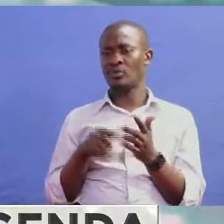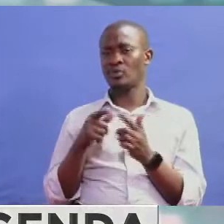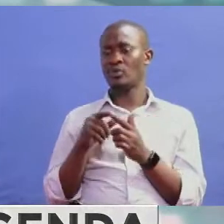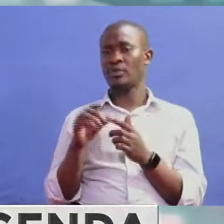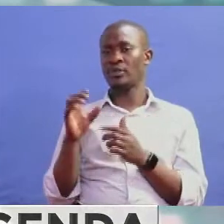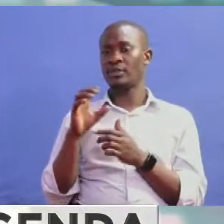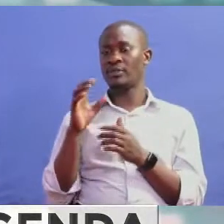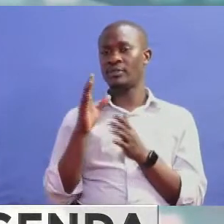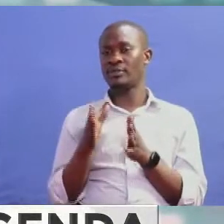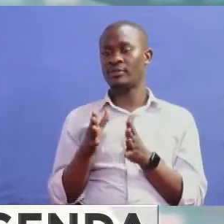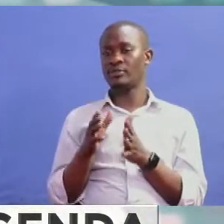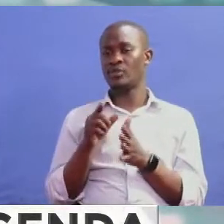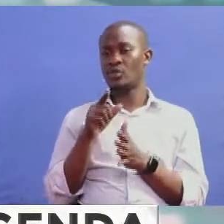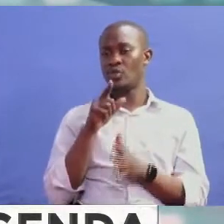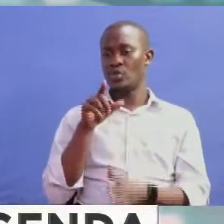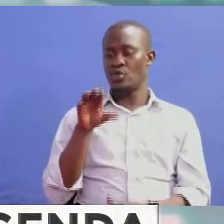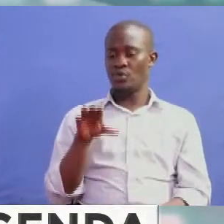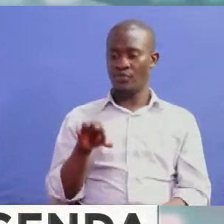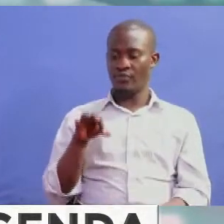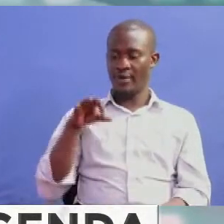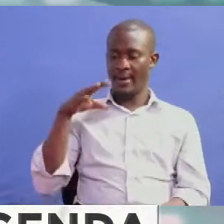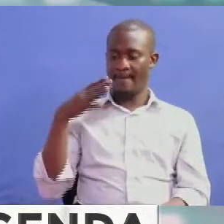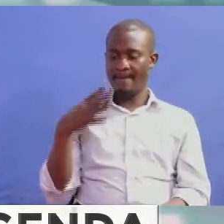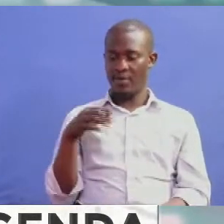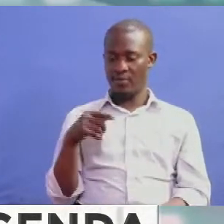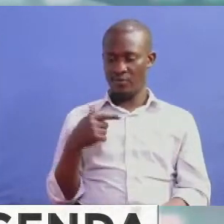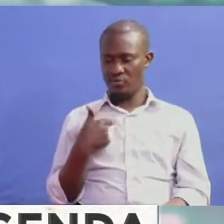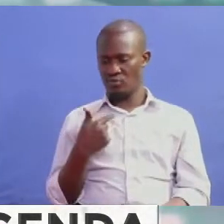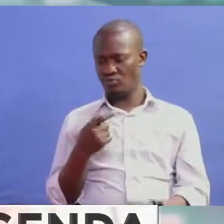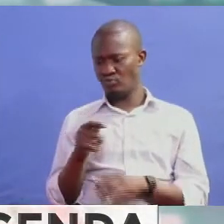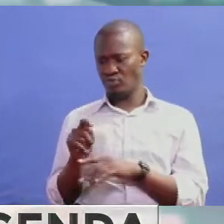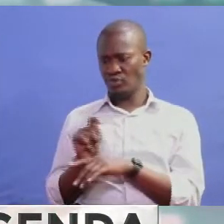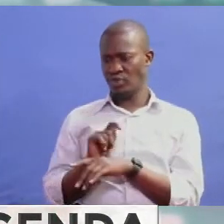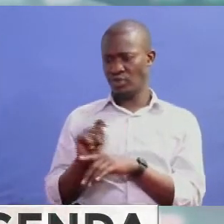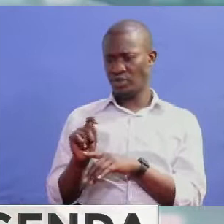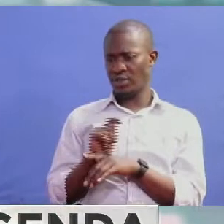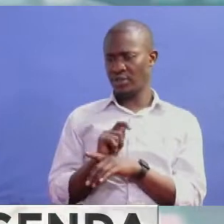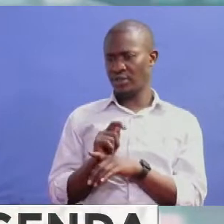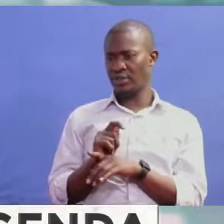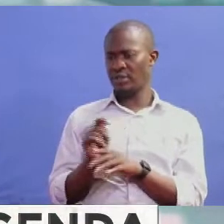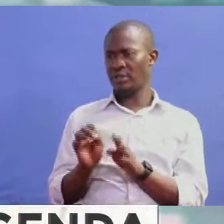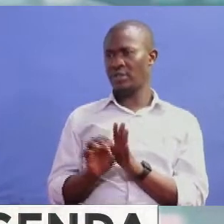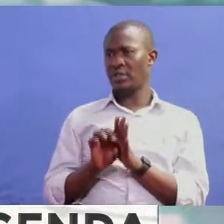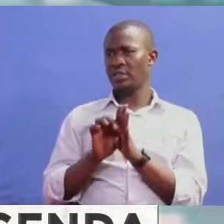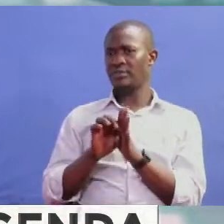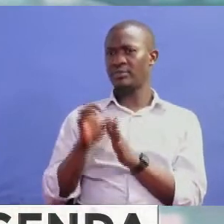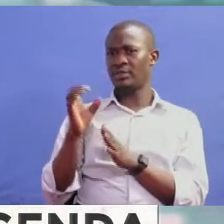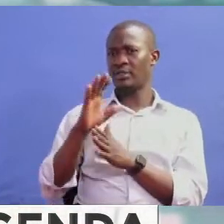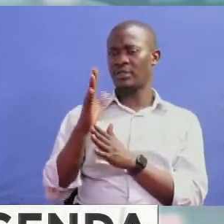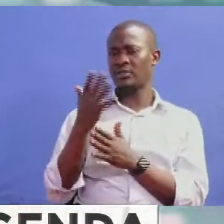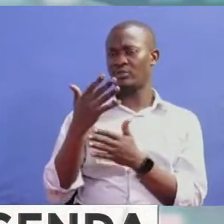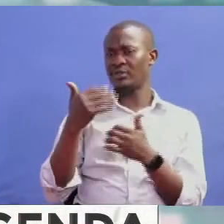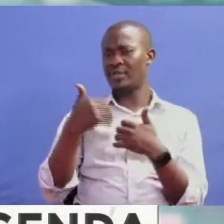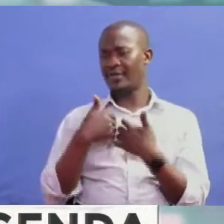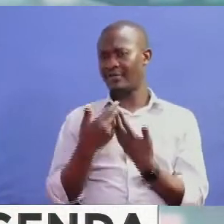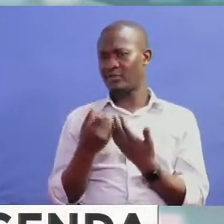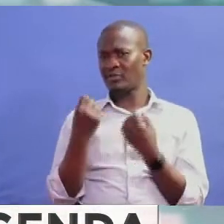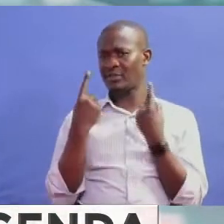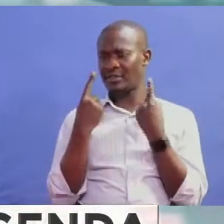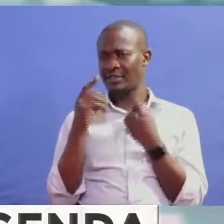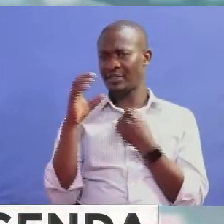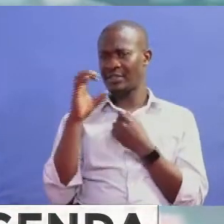customer? You find these people will train, for example, the customers-facing staff to understand